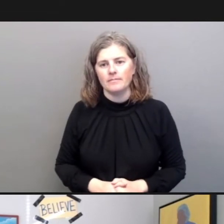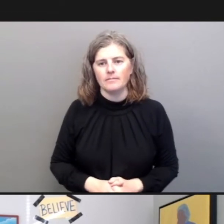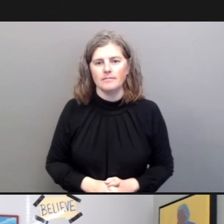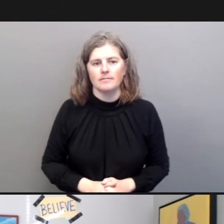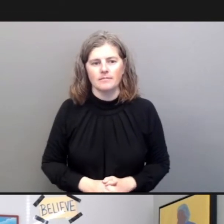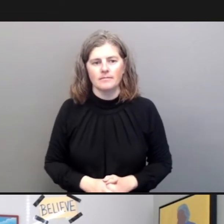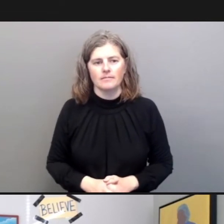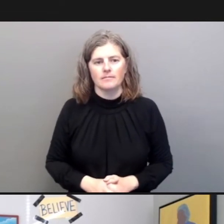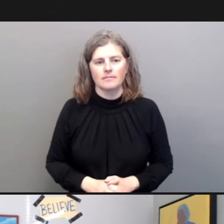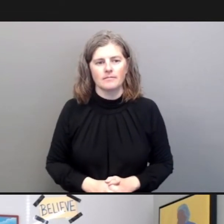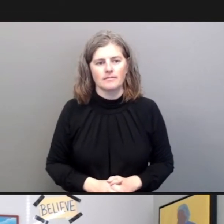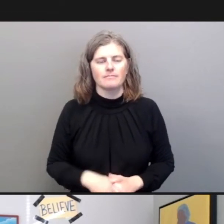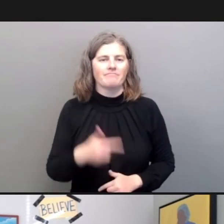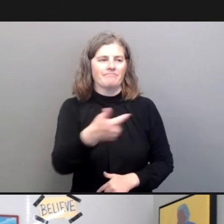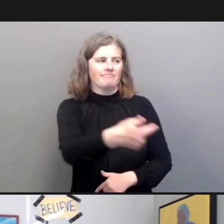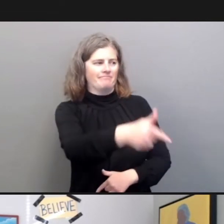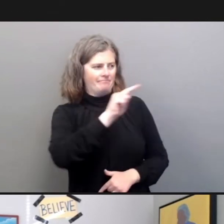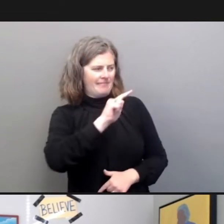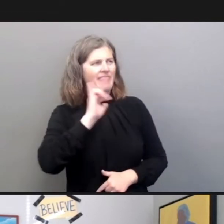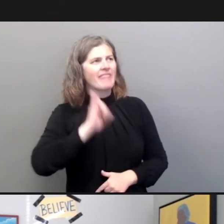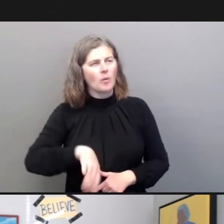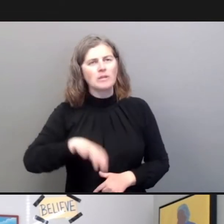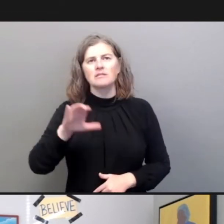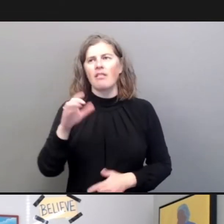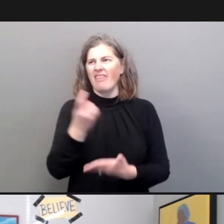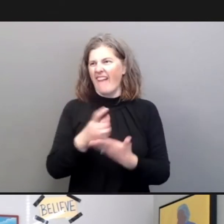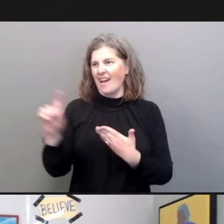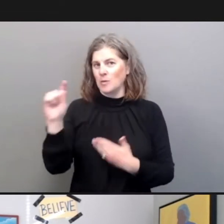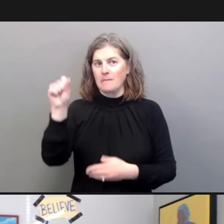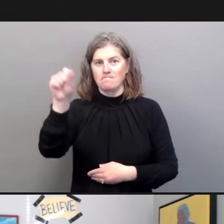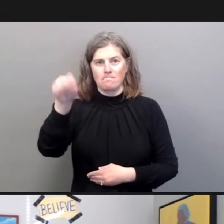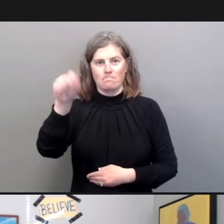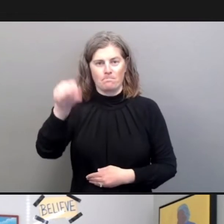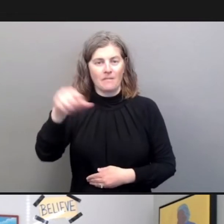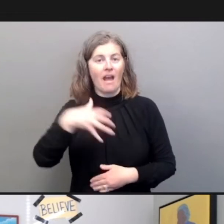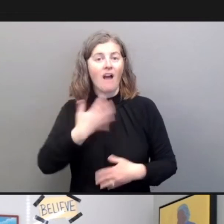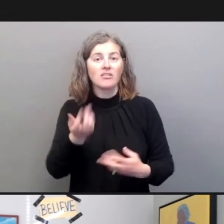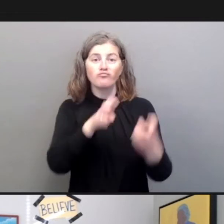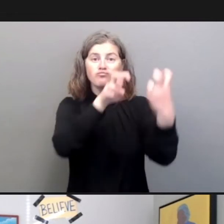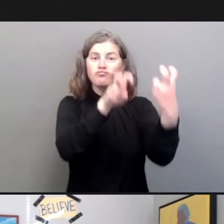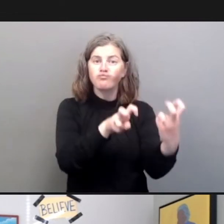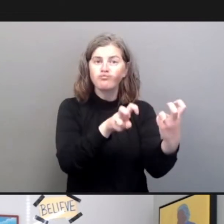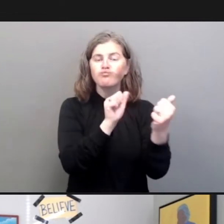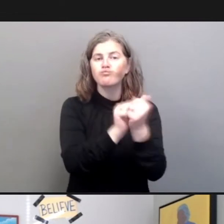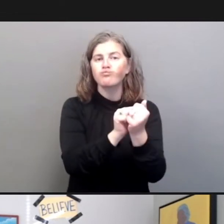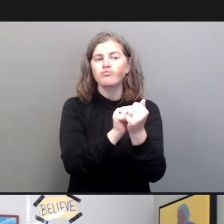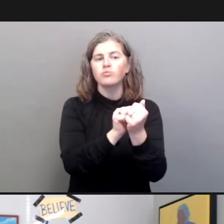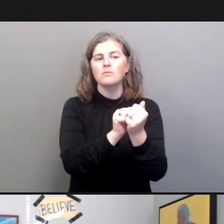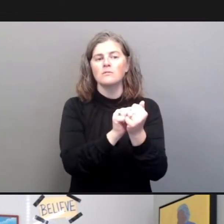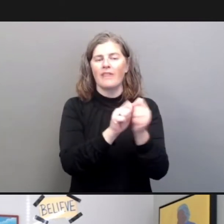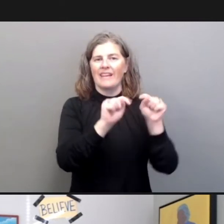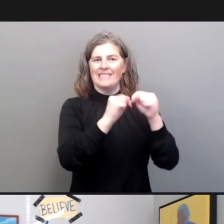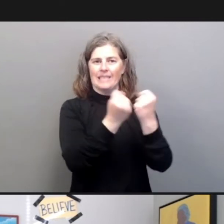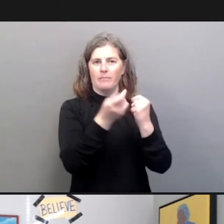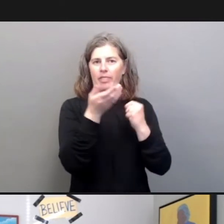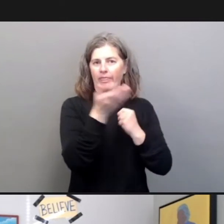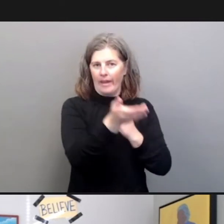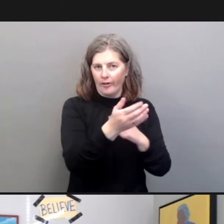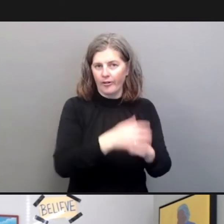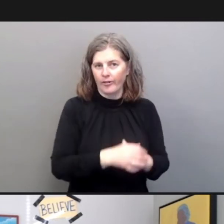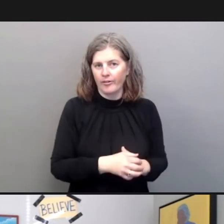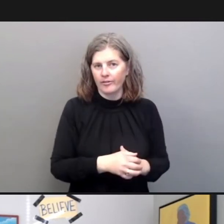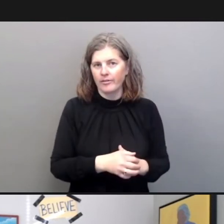Christine? Yeah, I think that was just last week. Yes, I met with the team there at